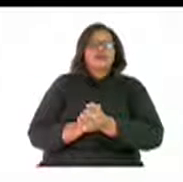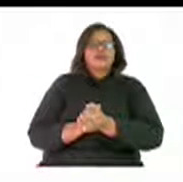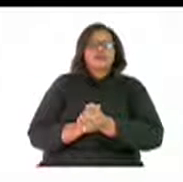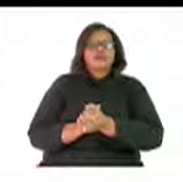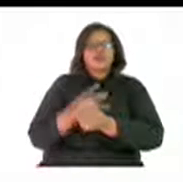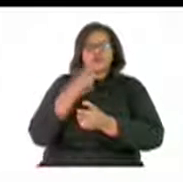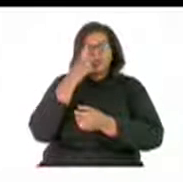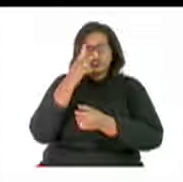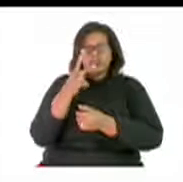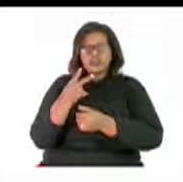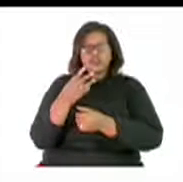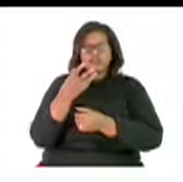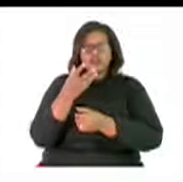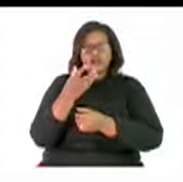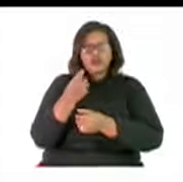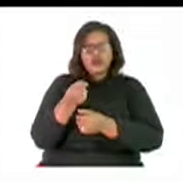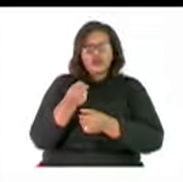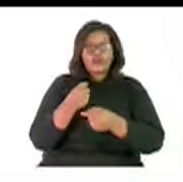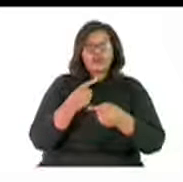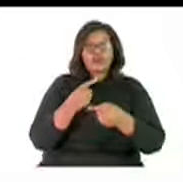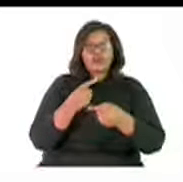there is finding multiples,